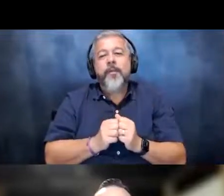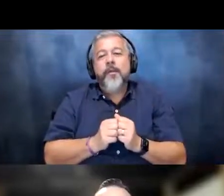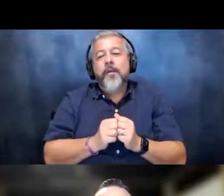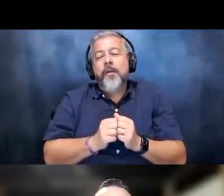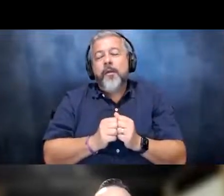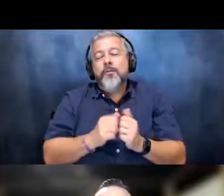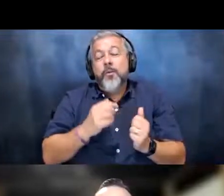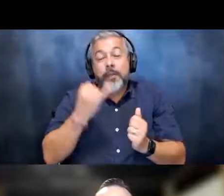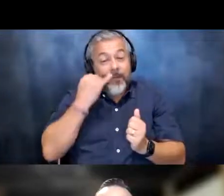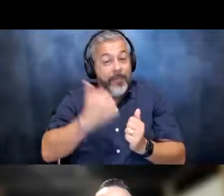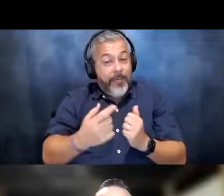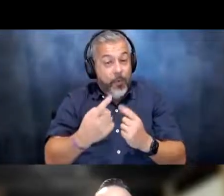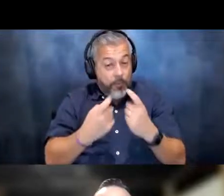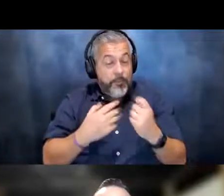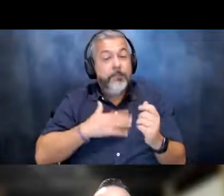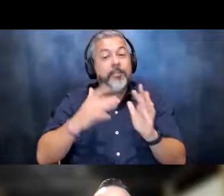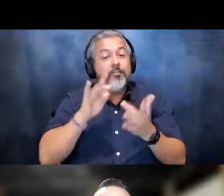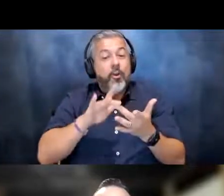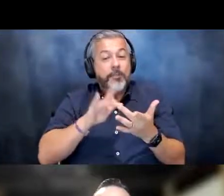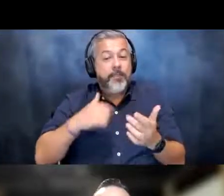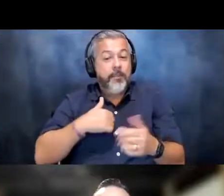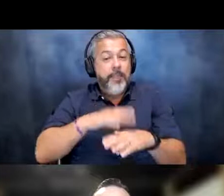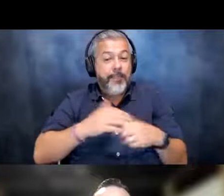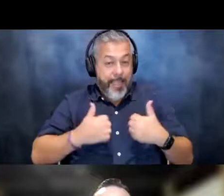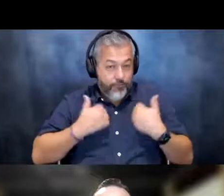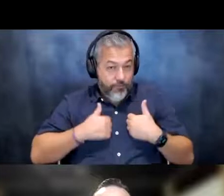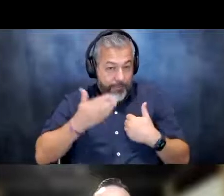contact us here at the Brilliant Beginnings at